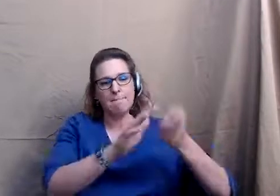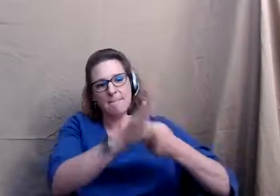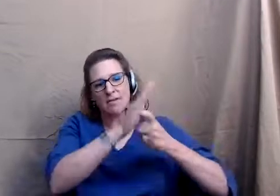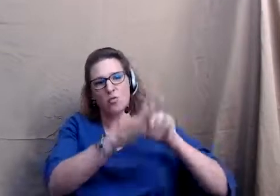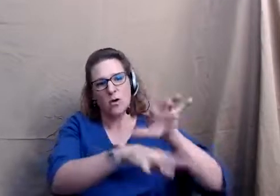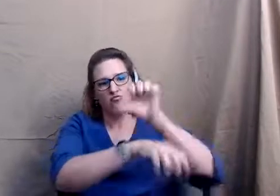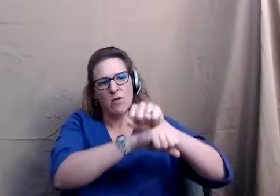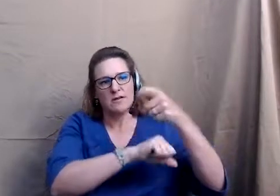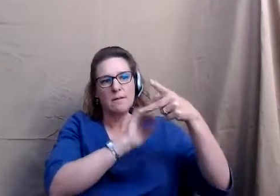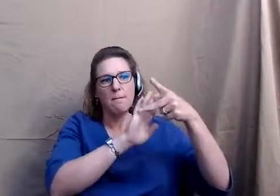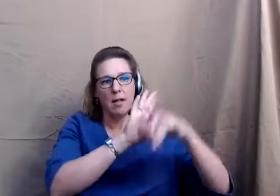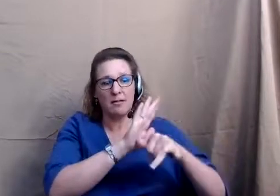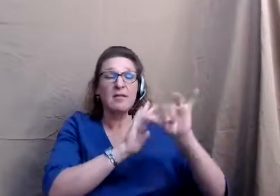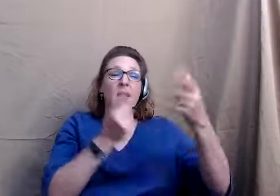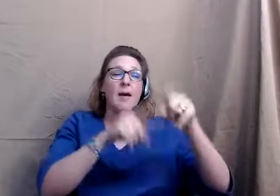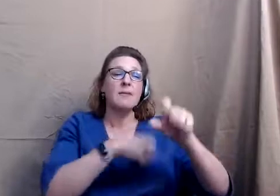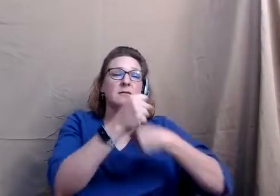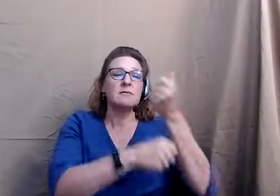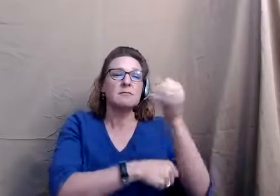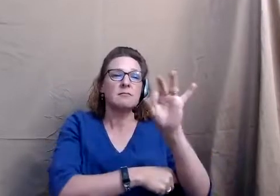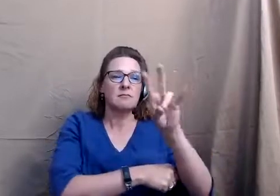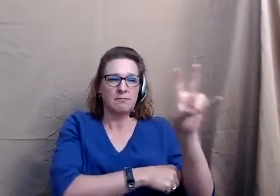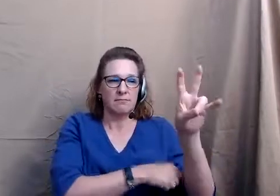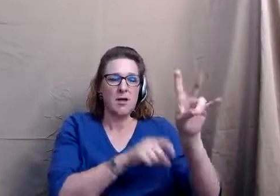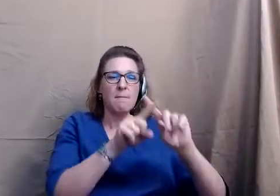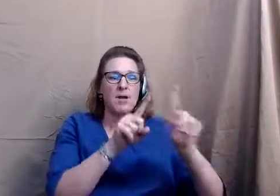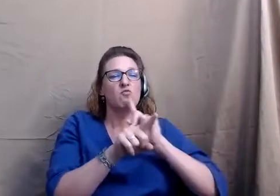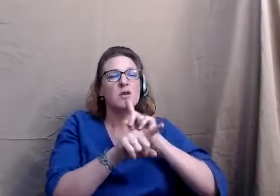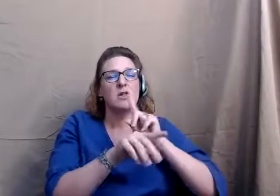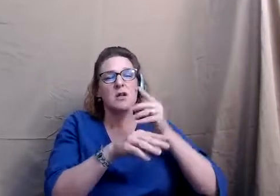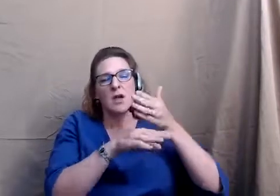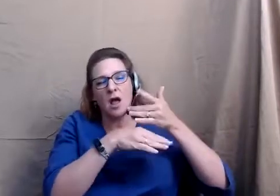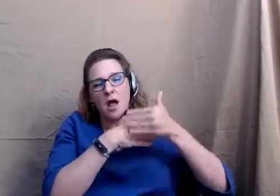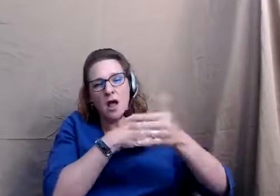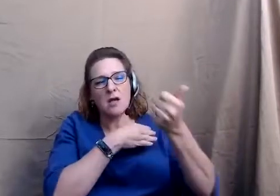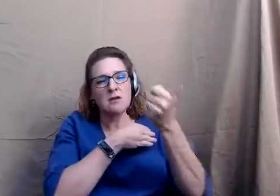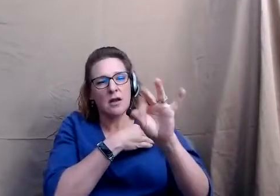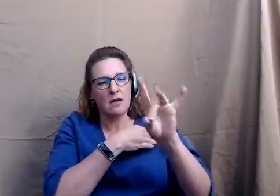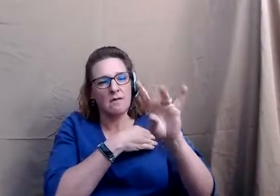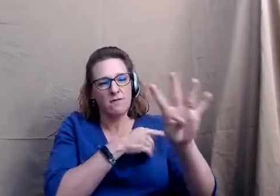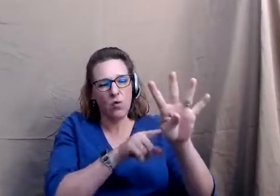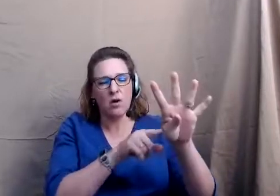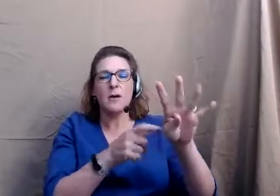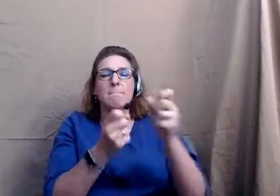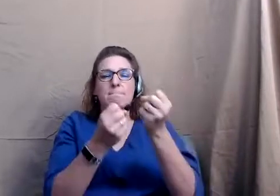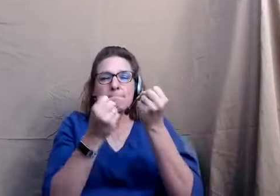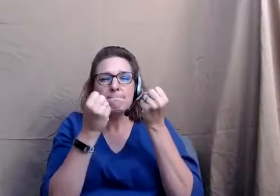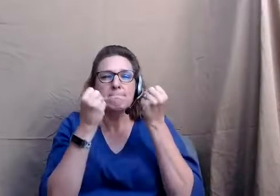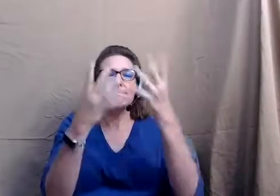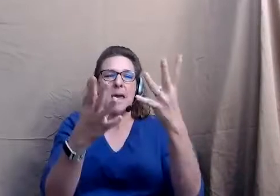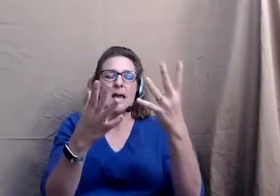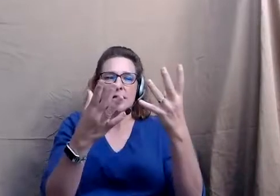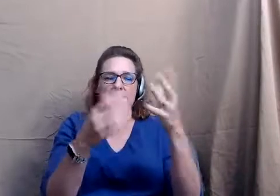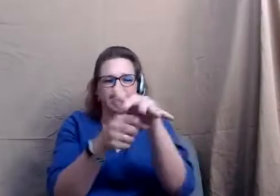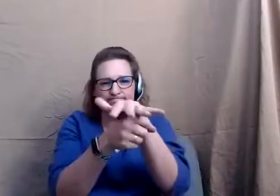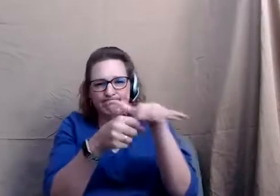in 1977, but it's really after 1984 that you see large numbers of jurisdictions across